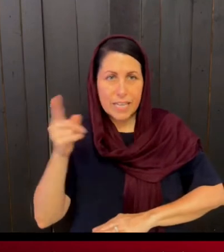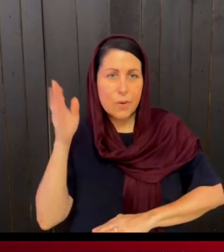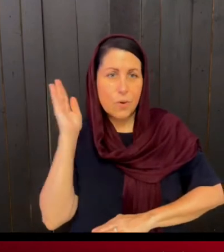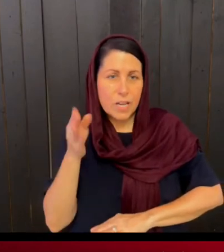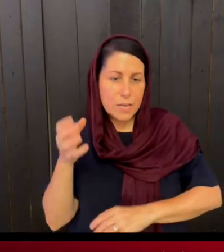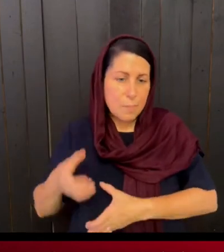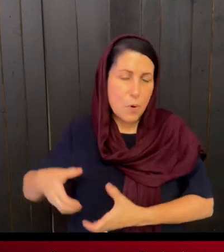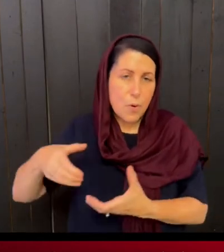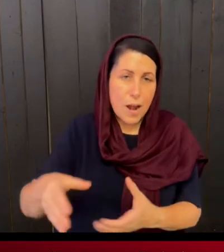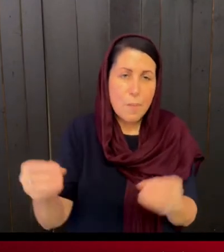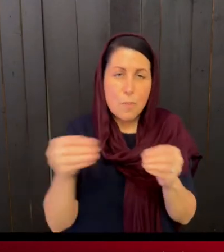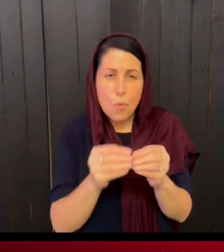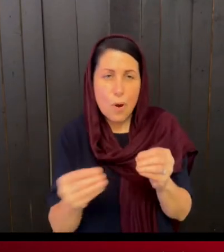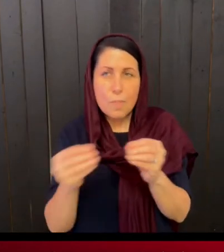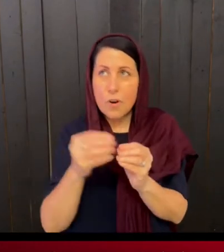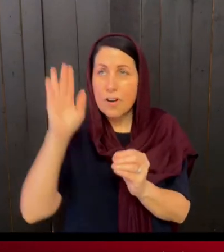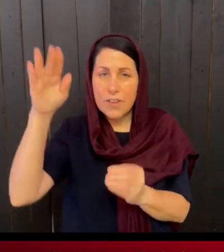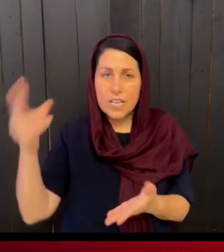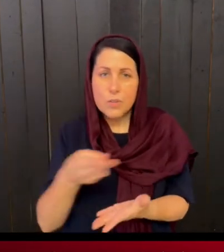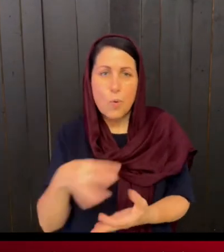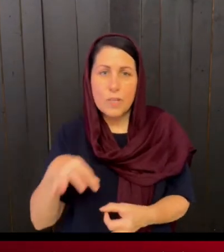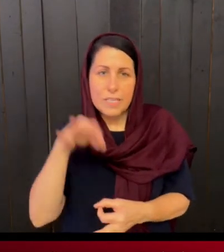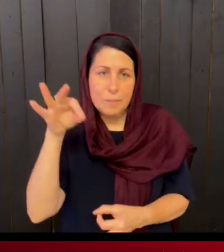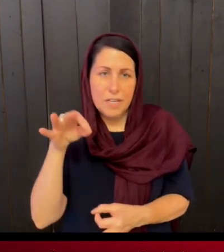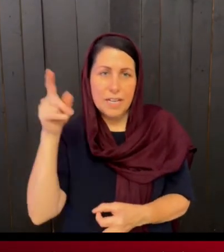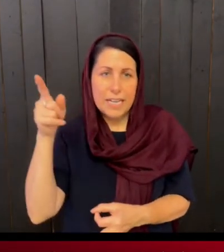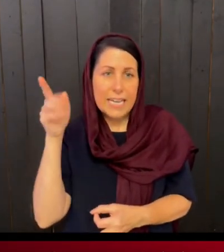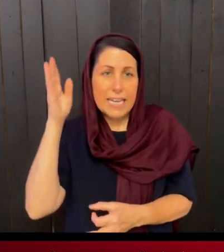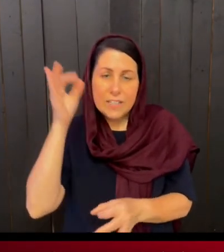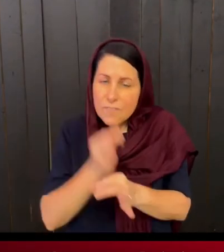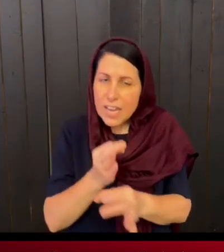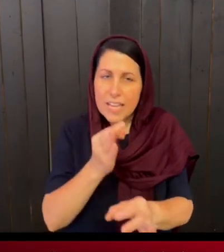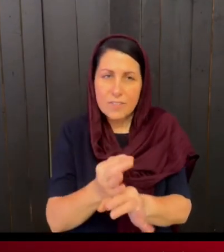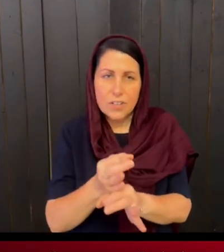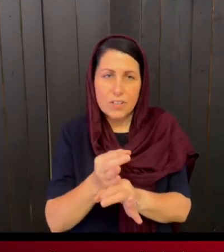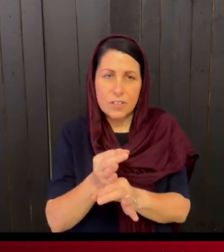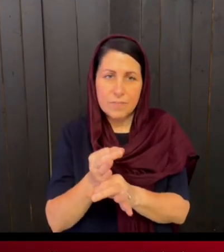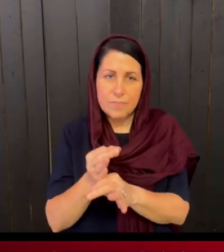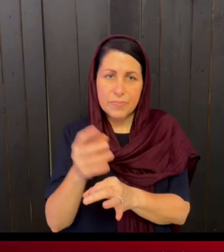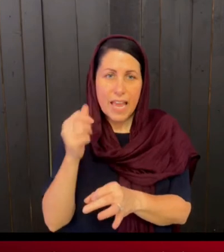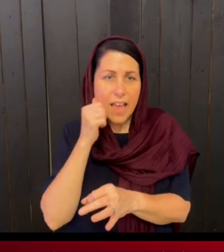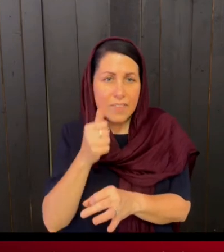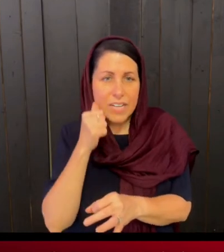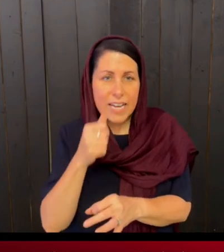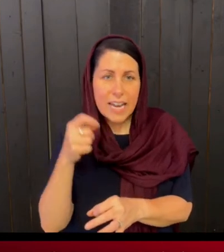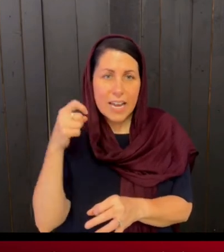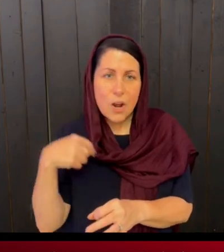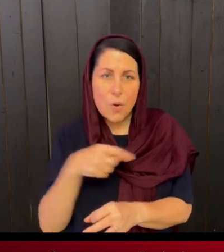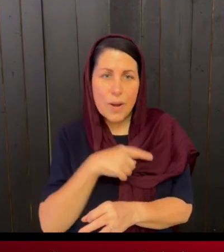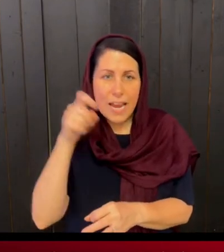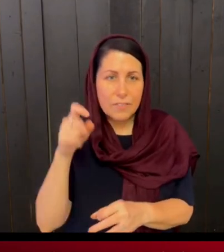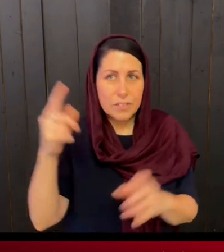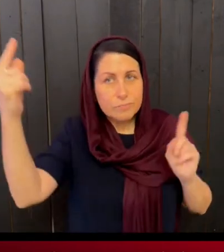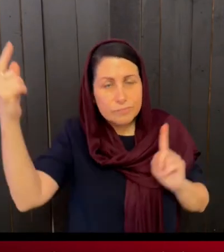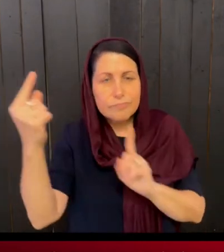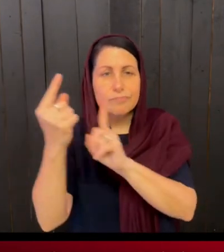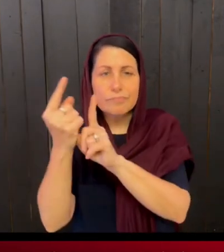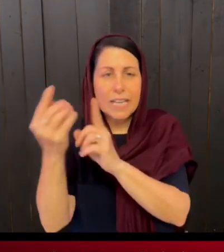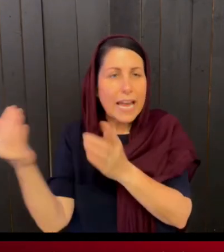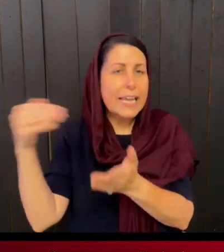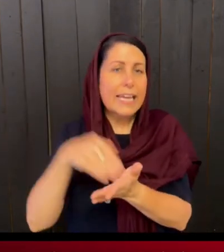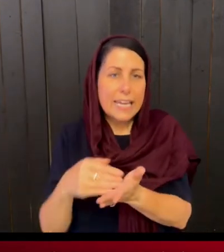He's faithful. But we have to do our part. We have to keep coming back to him every day, every day, every day, sometimes multiple times a day, probably a good